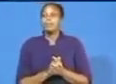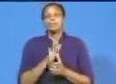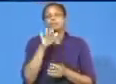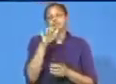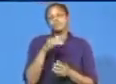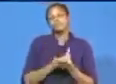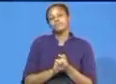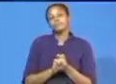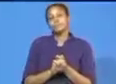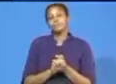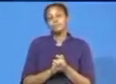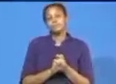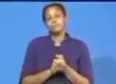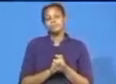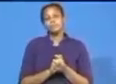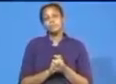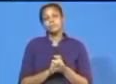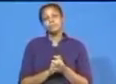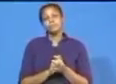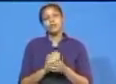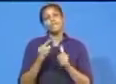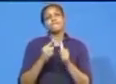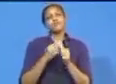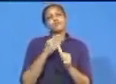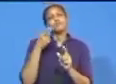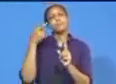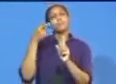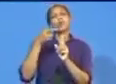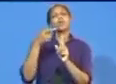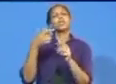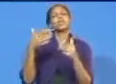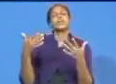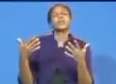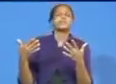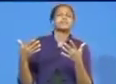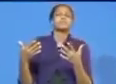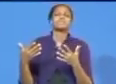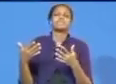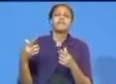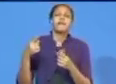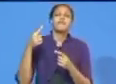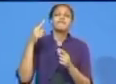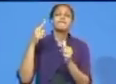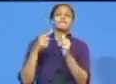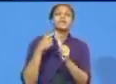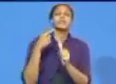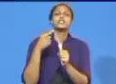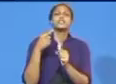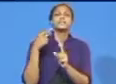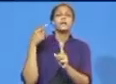And so the first point, the first issue